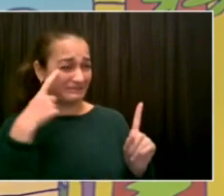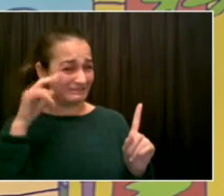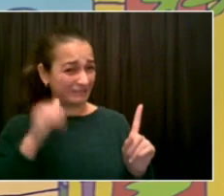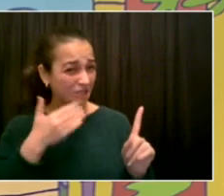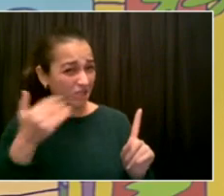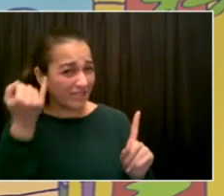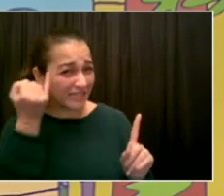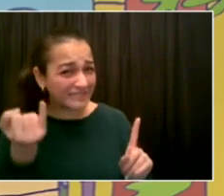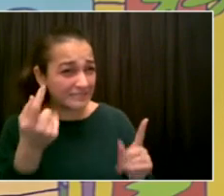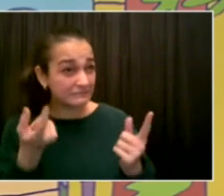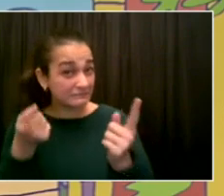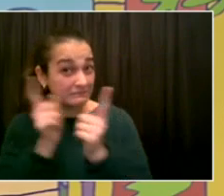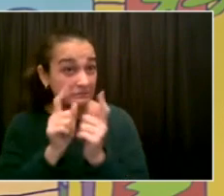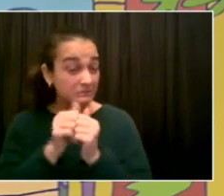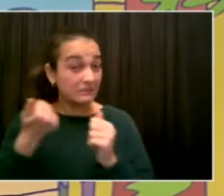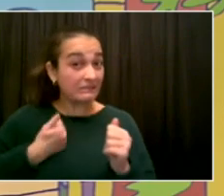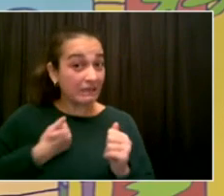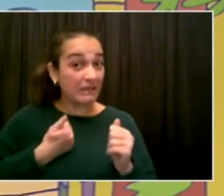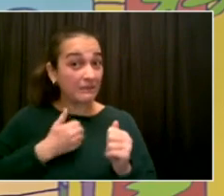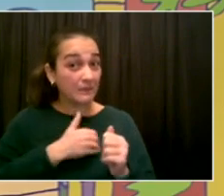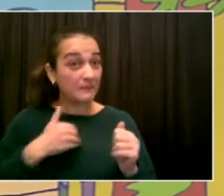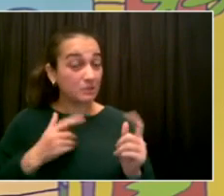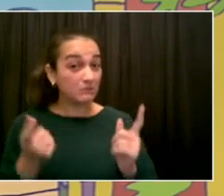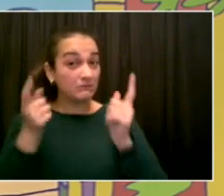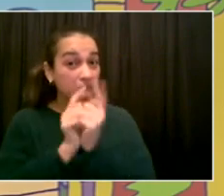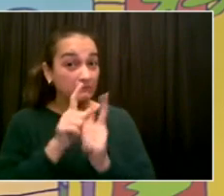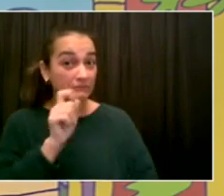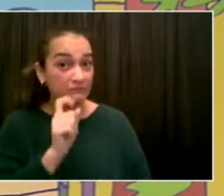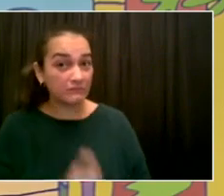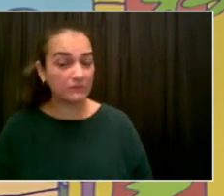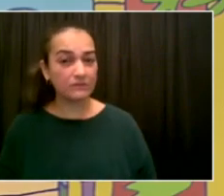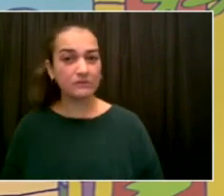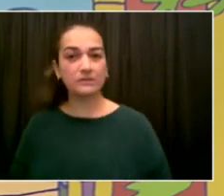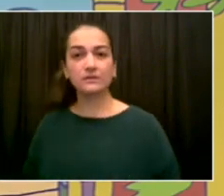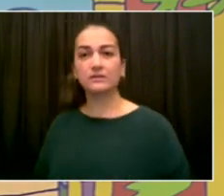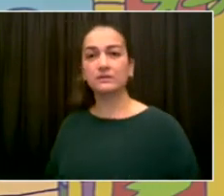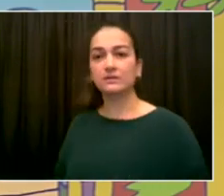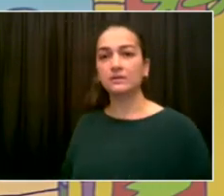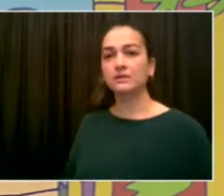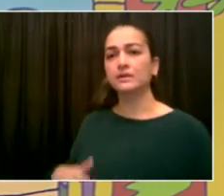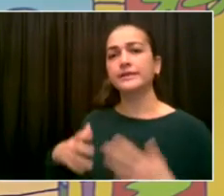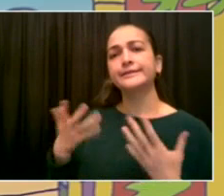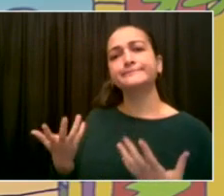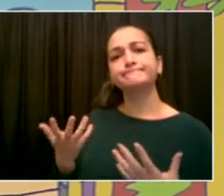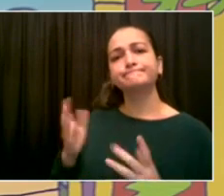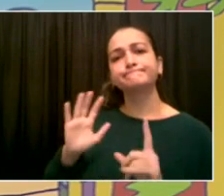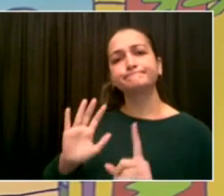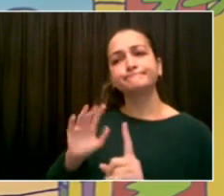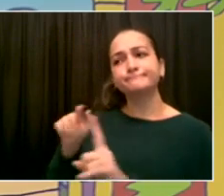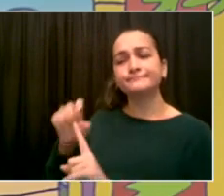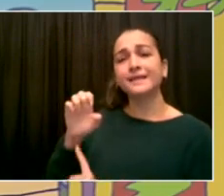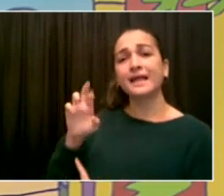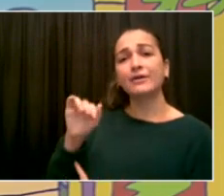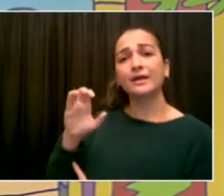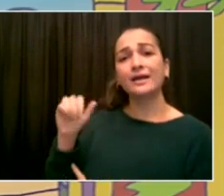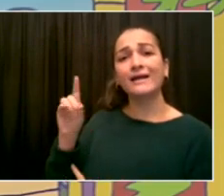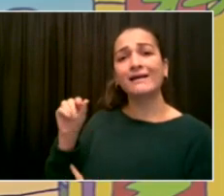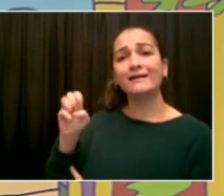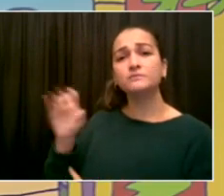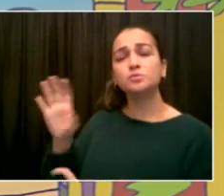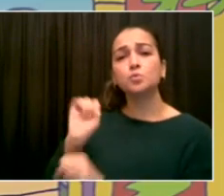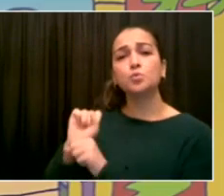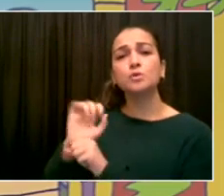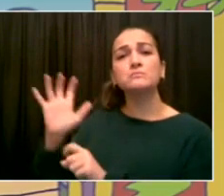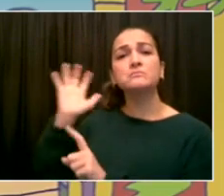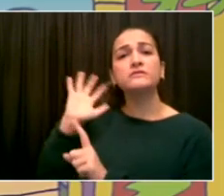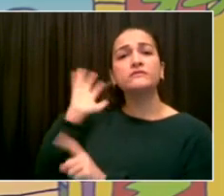I think he knows a lot, obviously, about what's smart to do and how we keep people safe. And I have a lot of